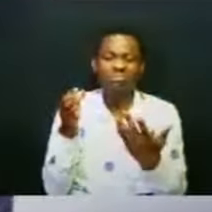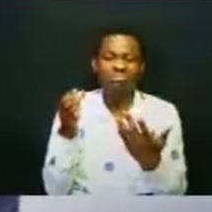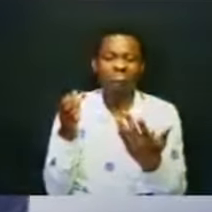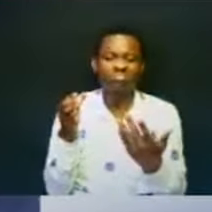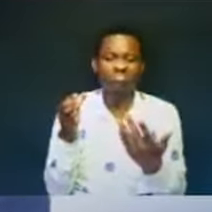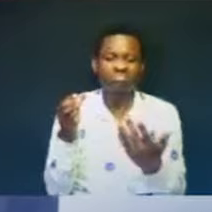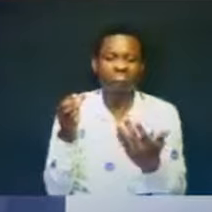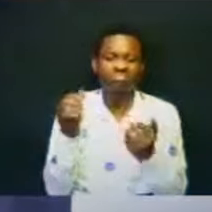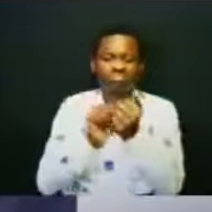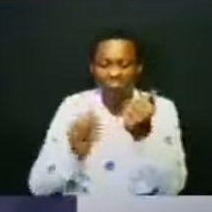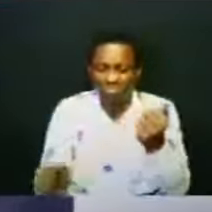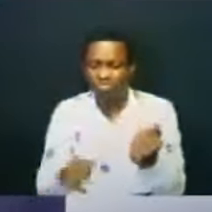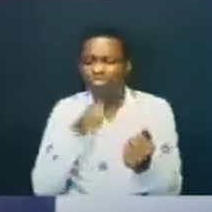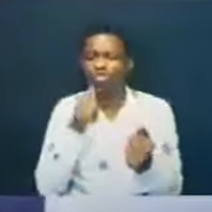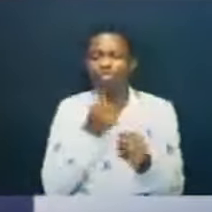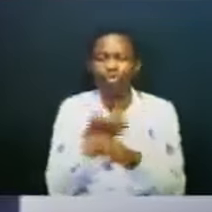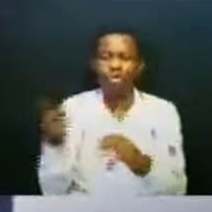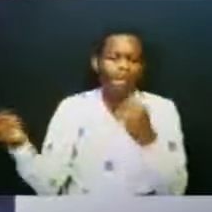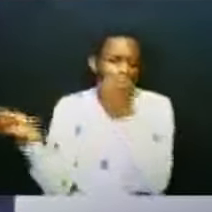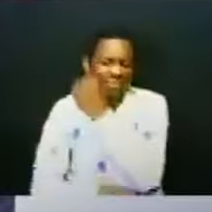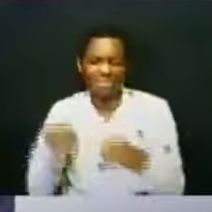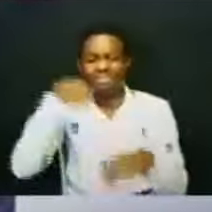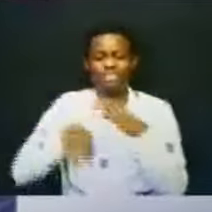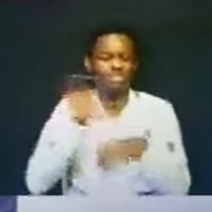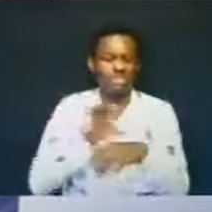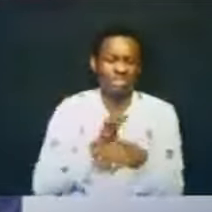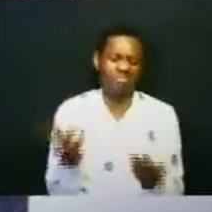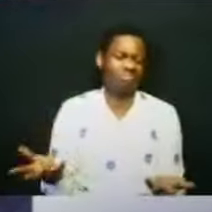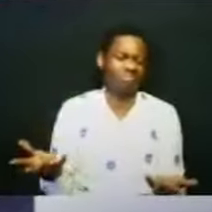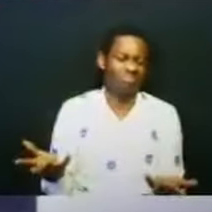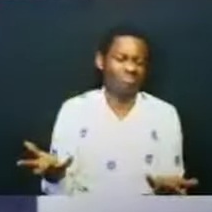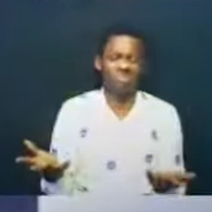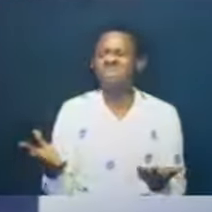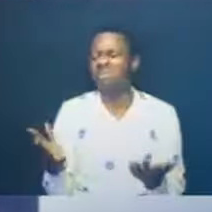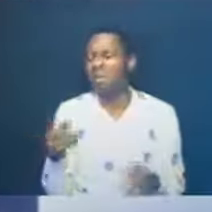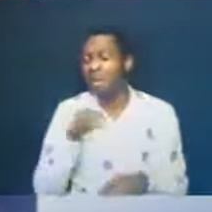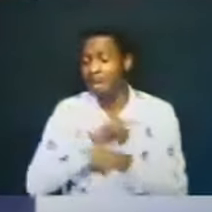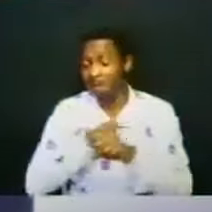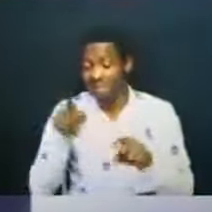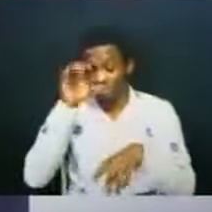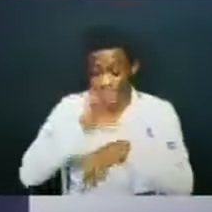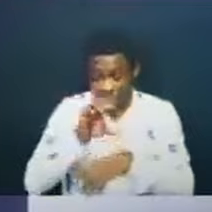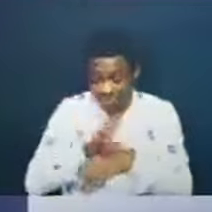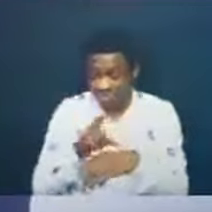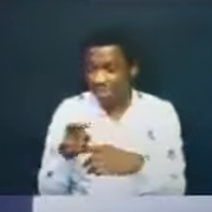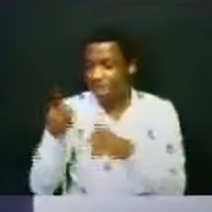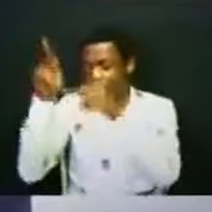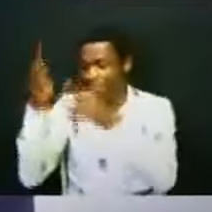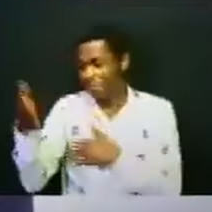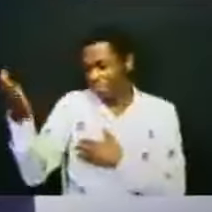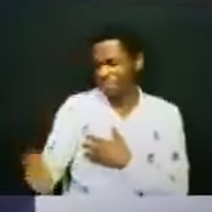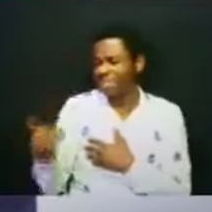somebody is malicious and you want to suspend the person people will say that the way in say then they want somebody to commit